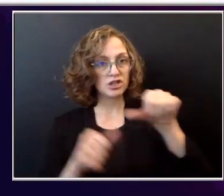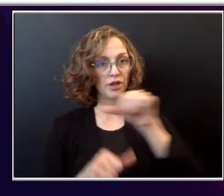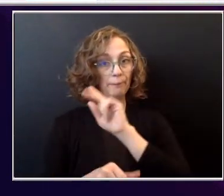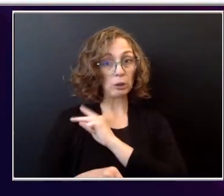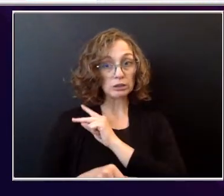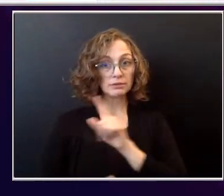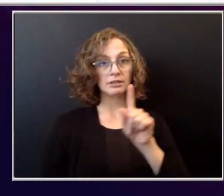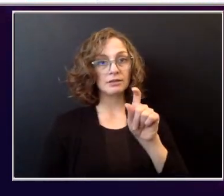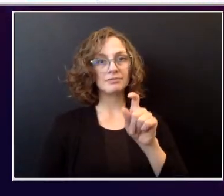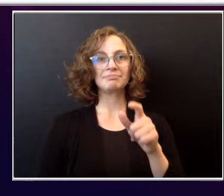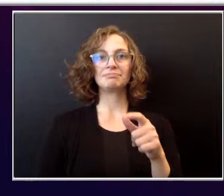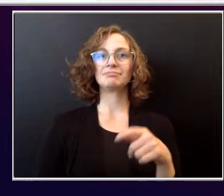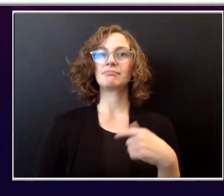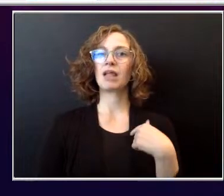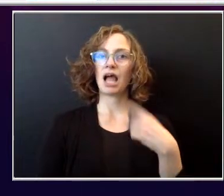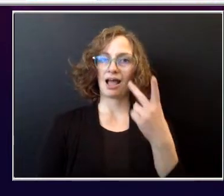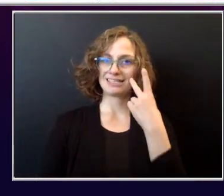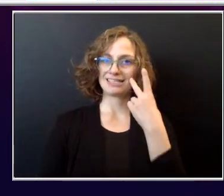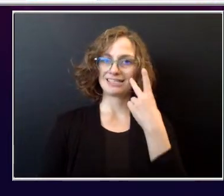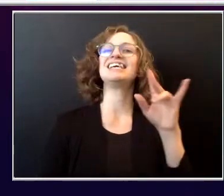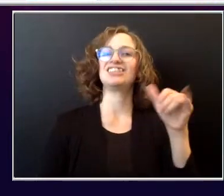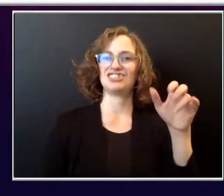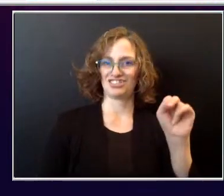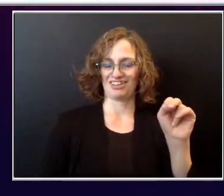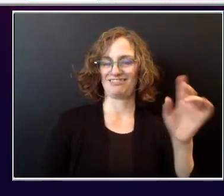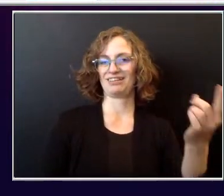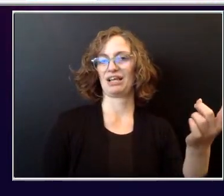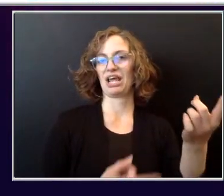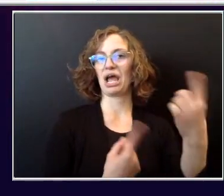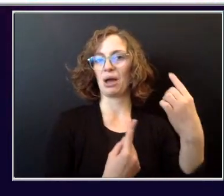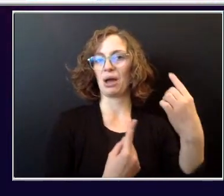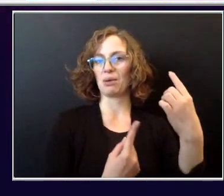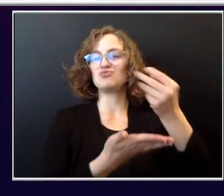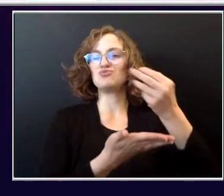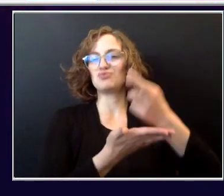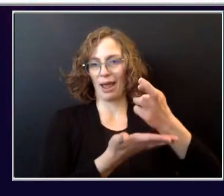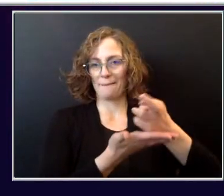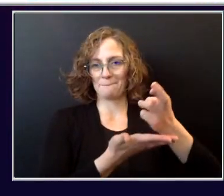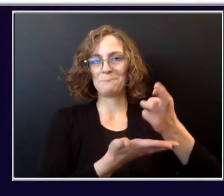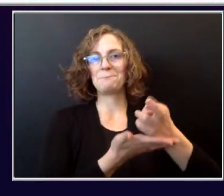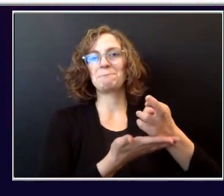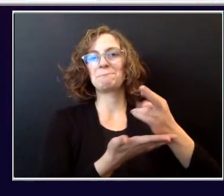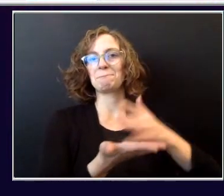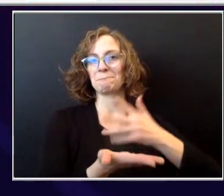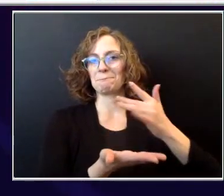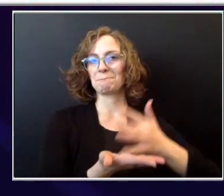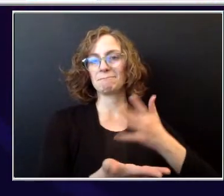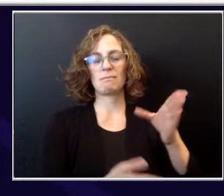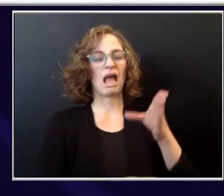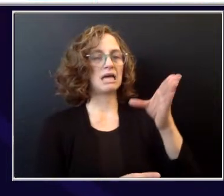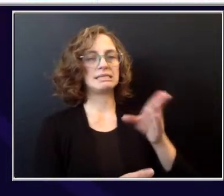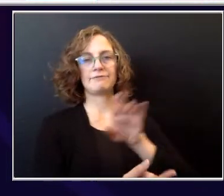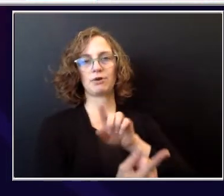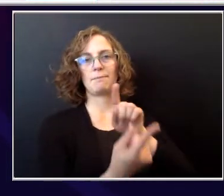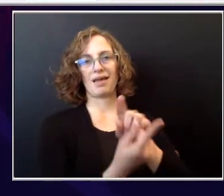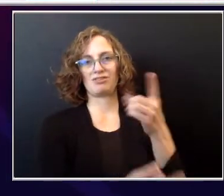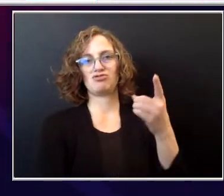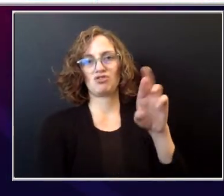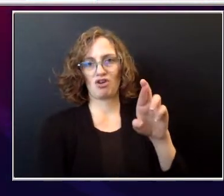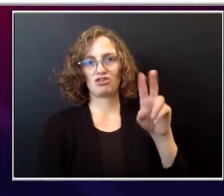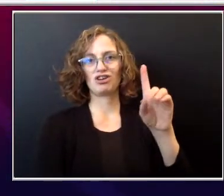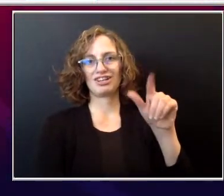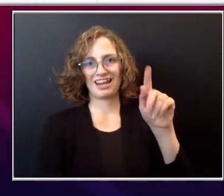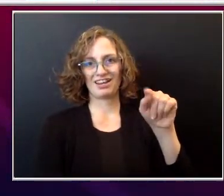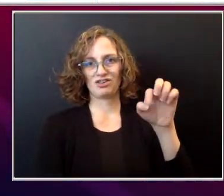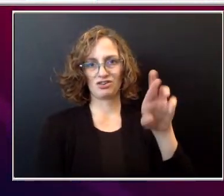I've seen Jane come over to the rehab occasionally. I've not ever met Dr. Danter, but I've seen